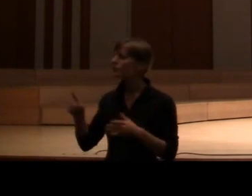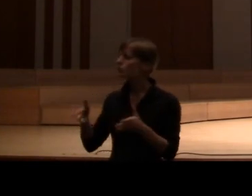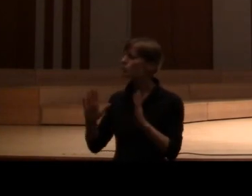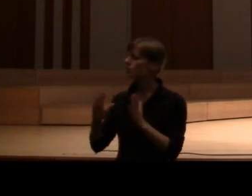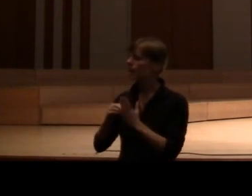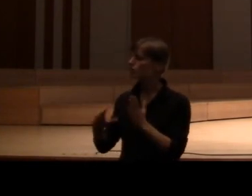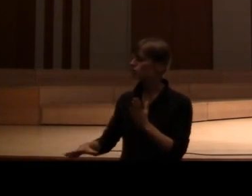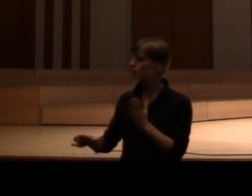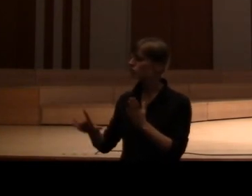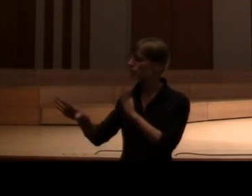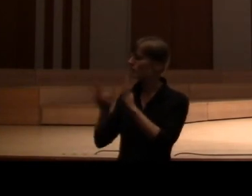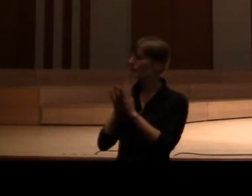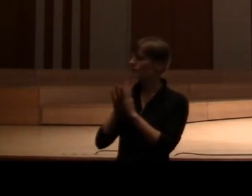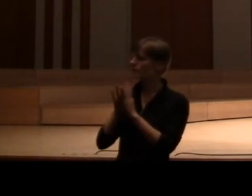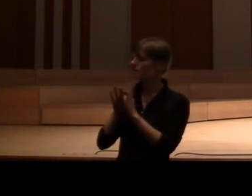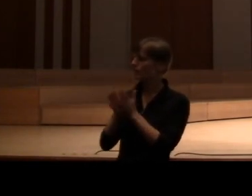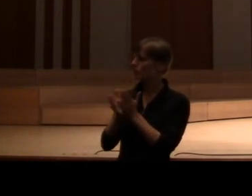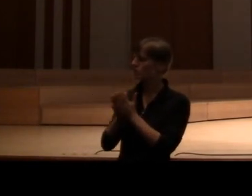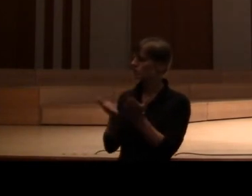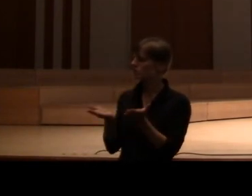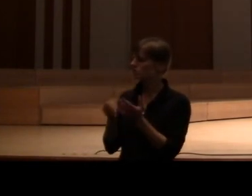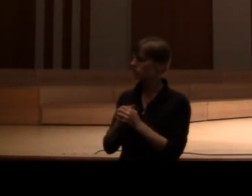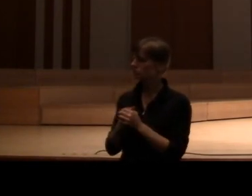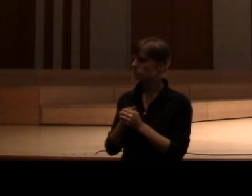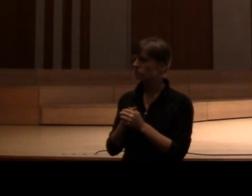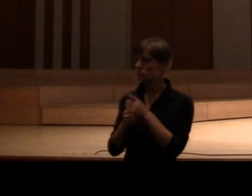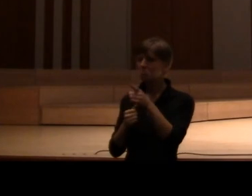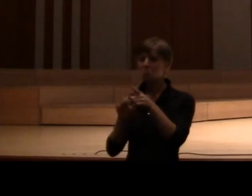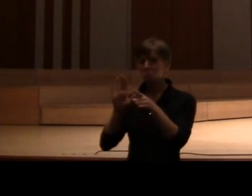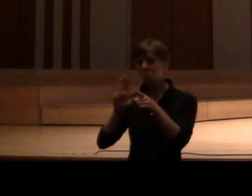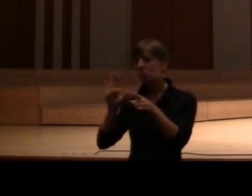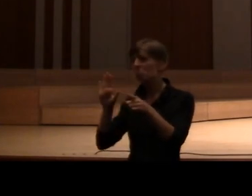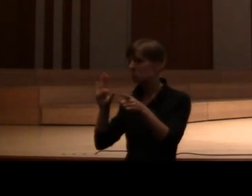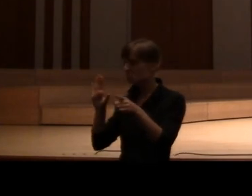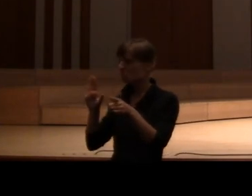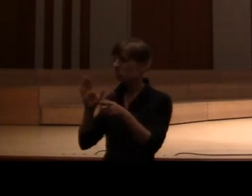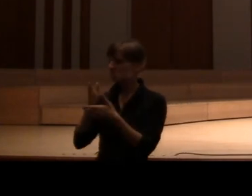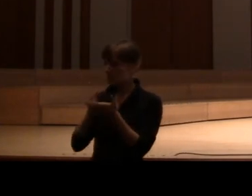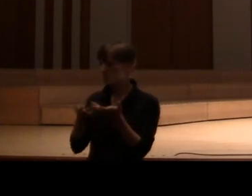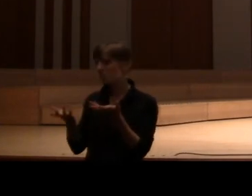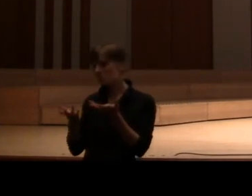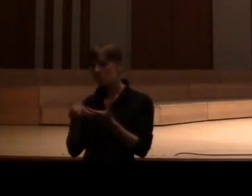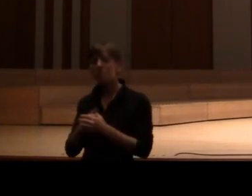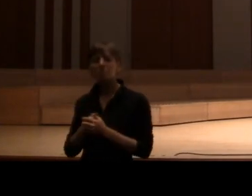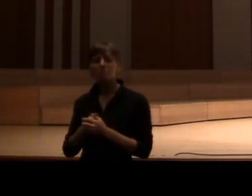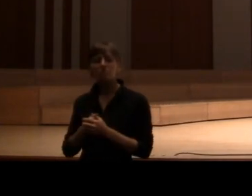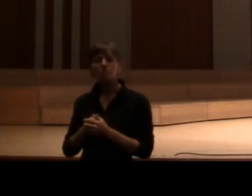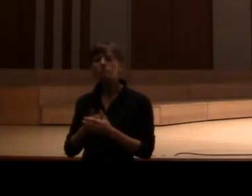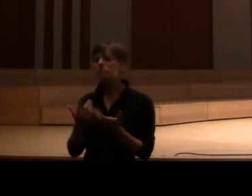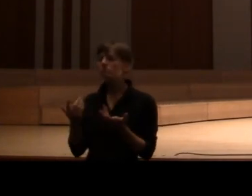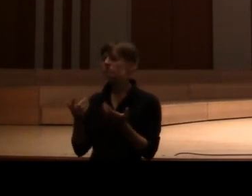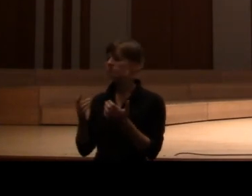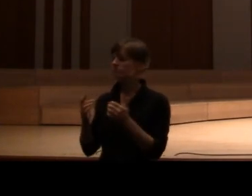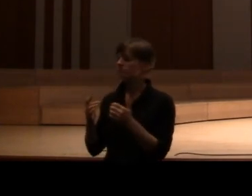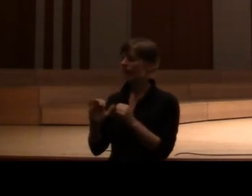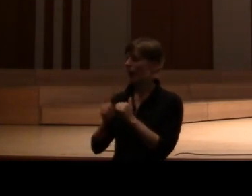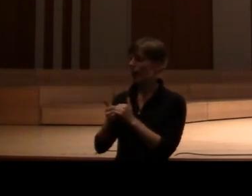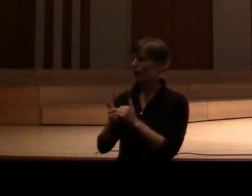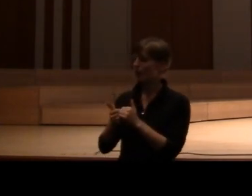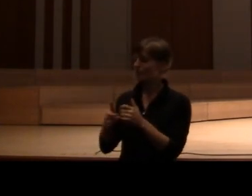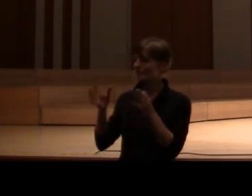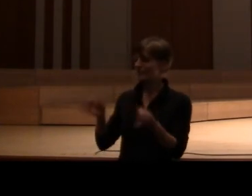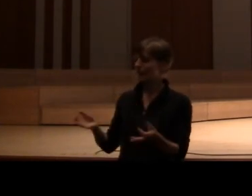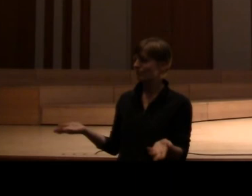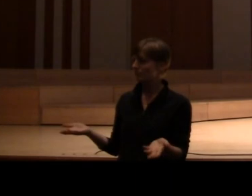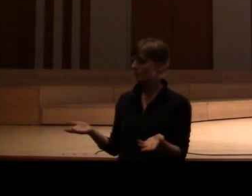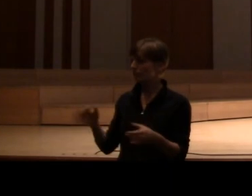have some say in the books that are being read in a given semester? Seeing some raised hands. Great. So how do students work out which ones to decide?